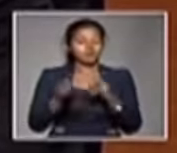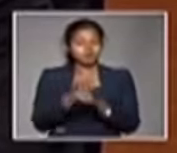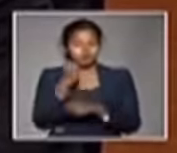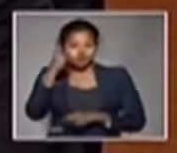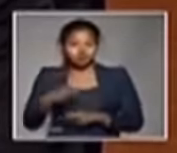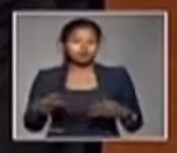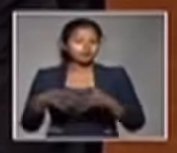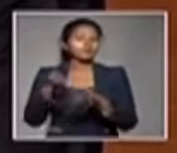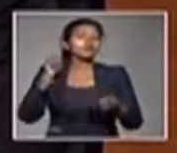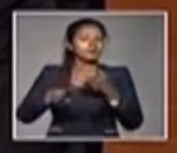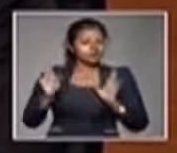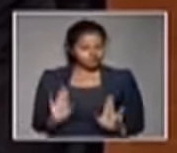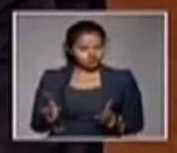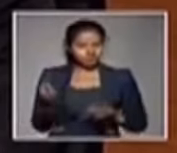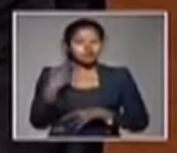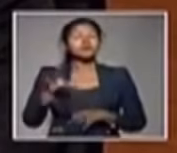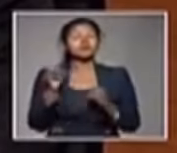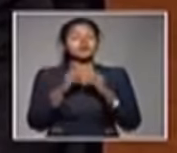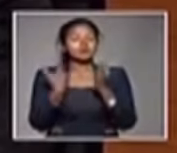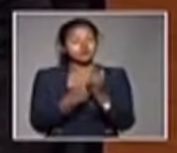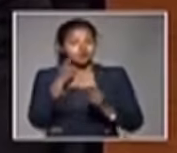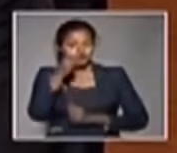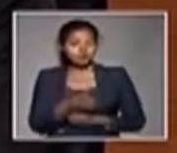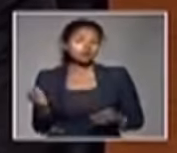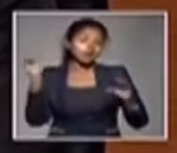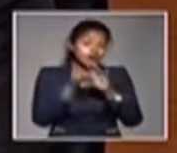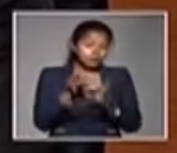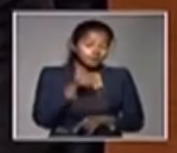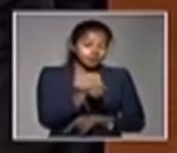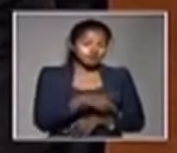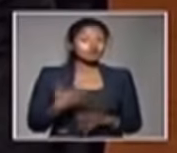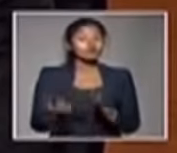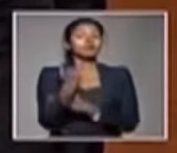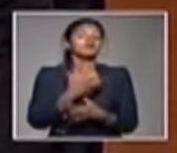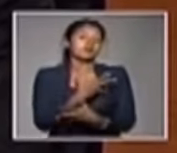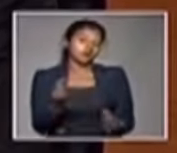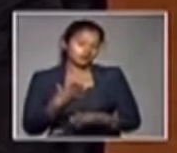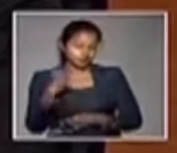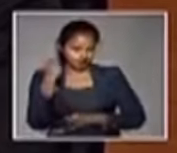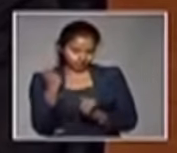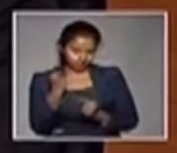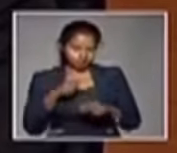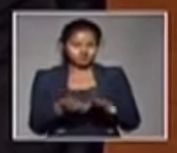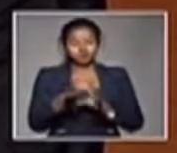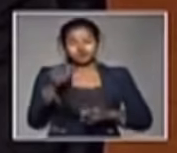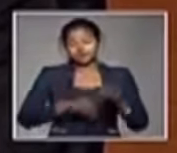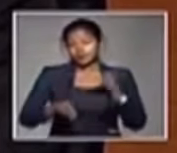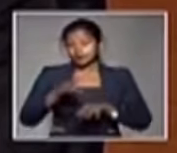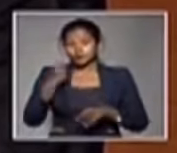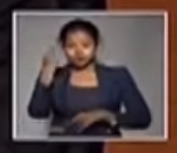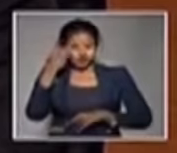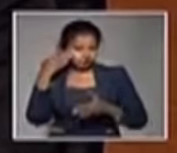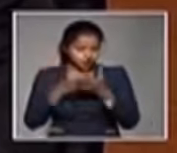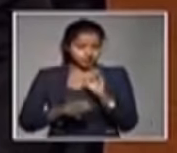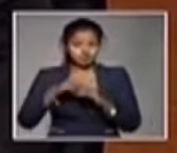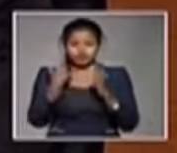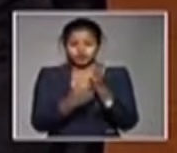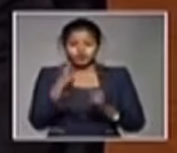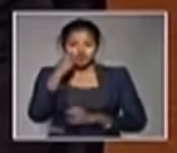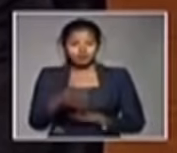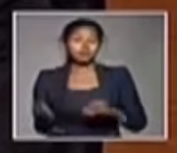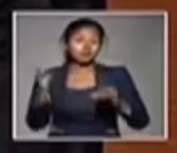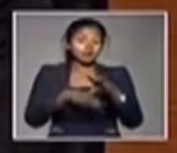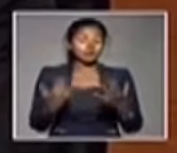it. That is because if Basil Rajapaksa returns, they will lose their power. There is a political view that Basil Rajapaksa will capture power if he returns.